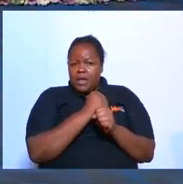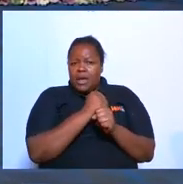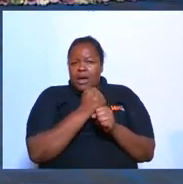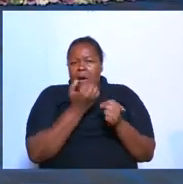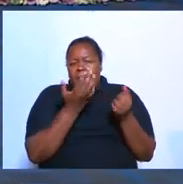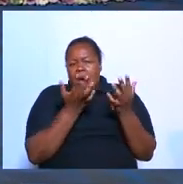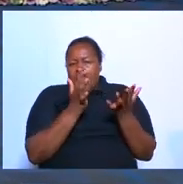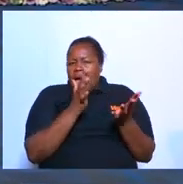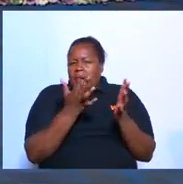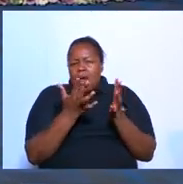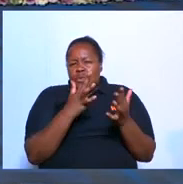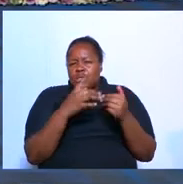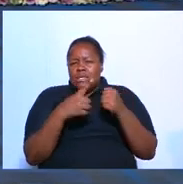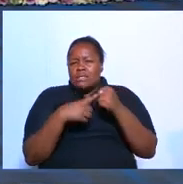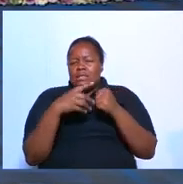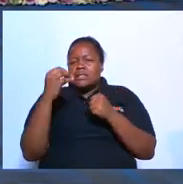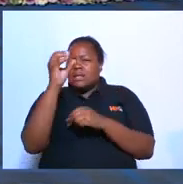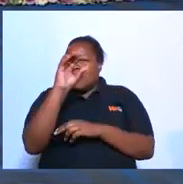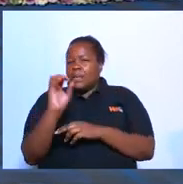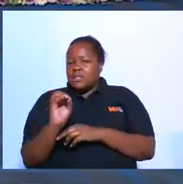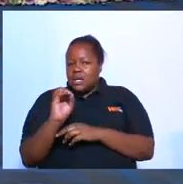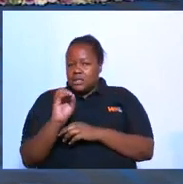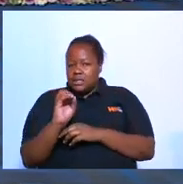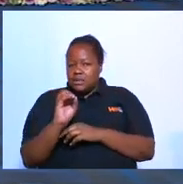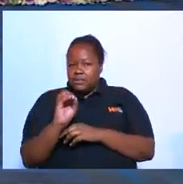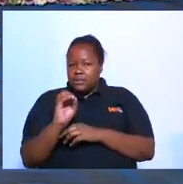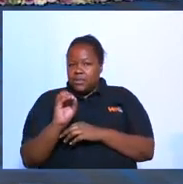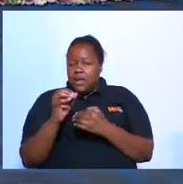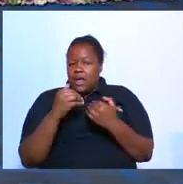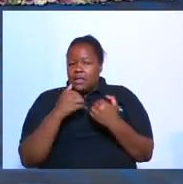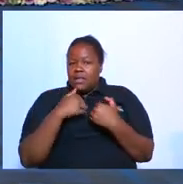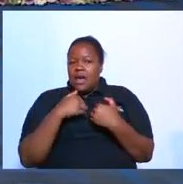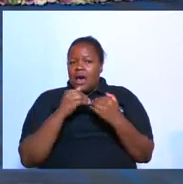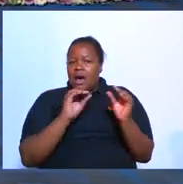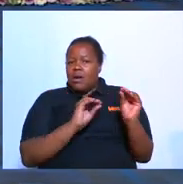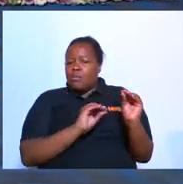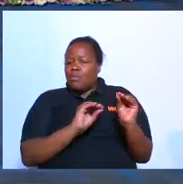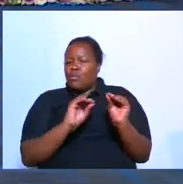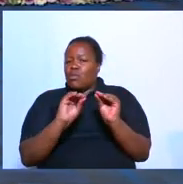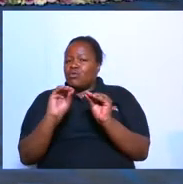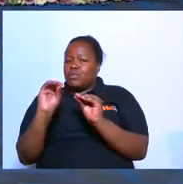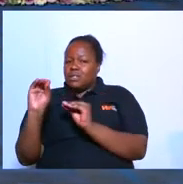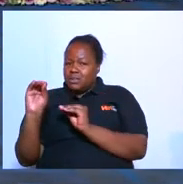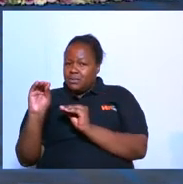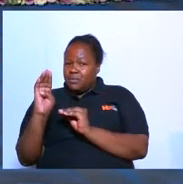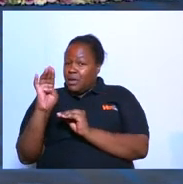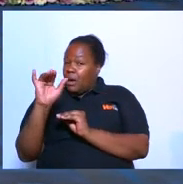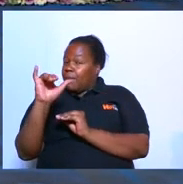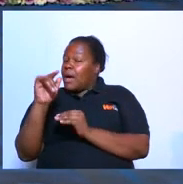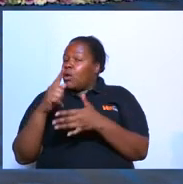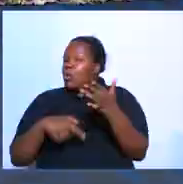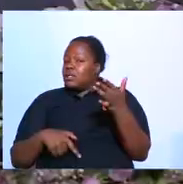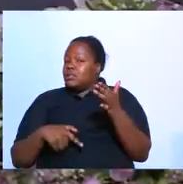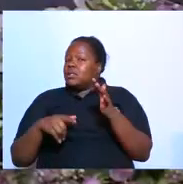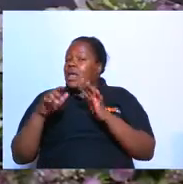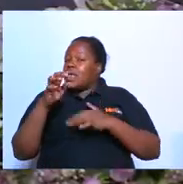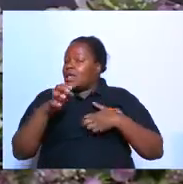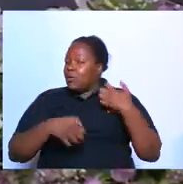60 percent they are moved by emotions